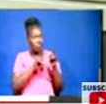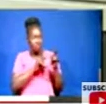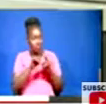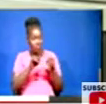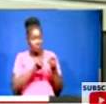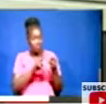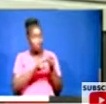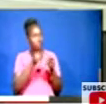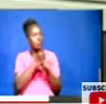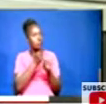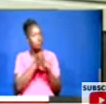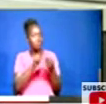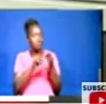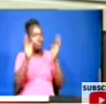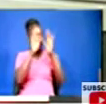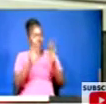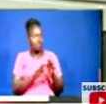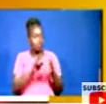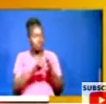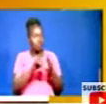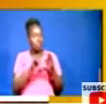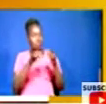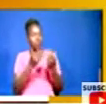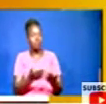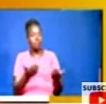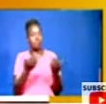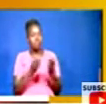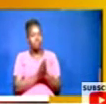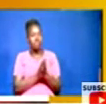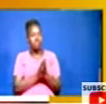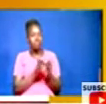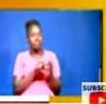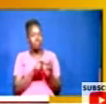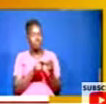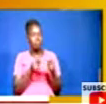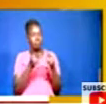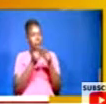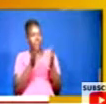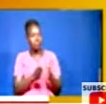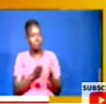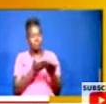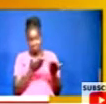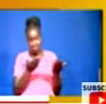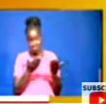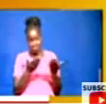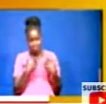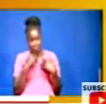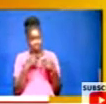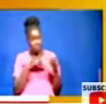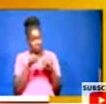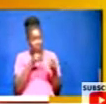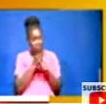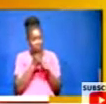is labor, there is climate, there is farm input, there are brokers in the middle. And have we managed to do a